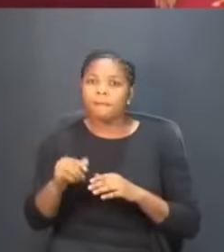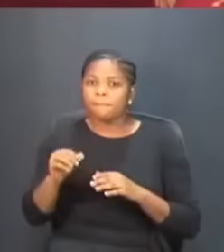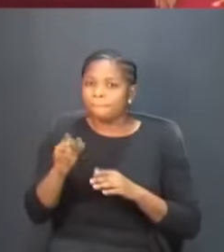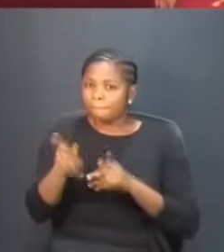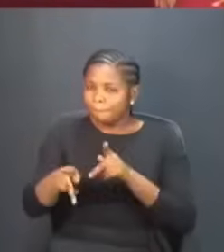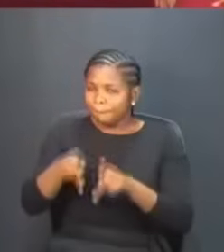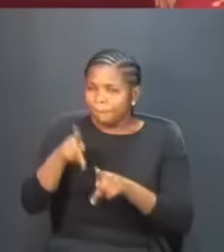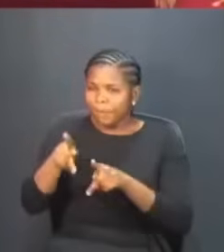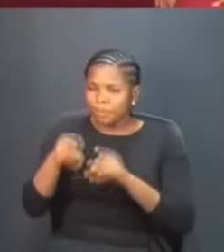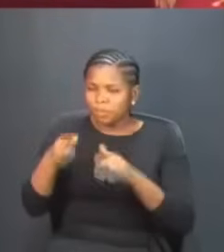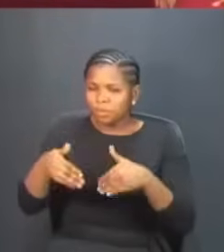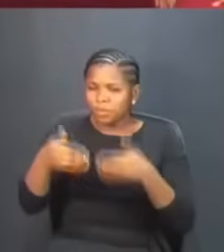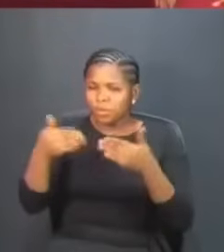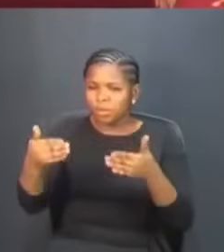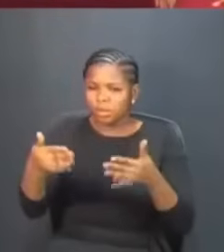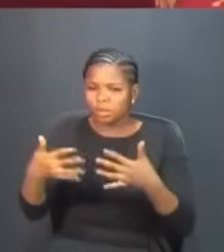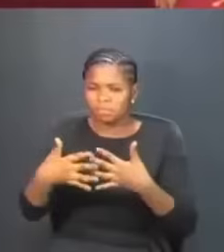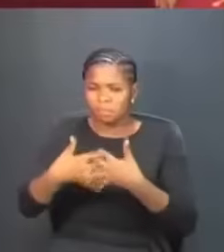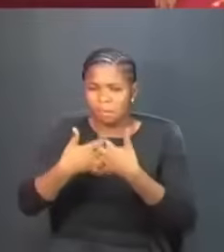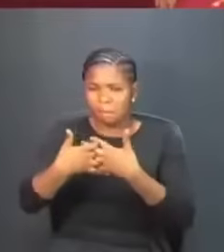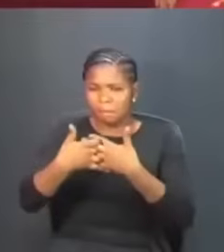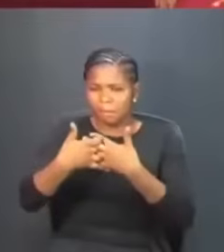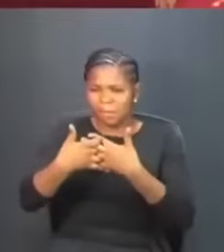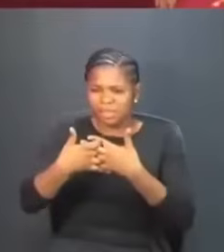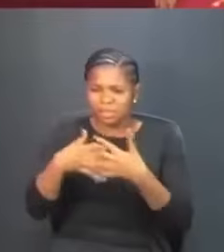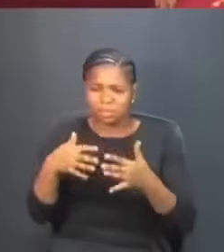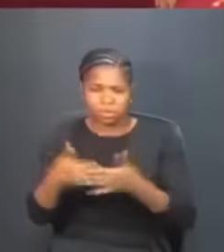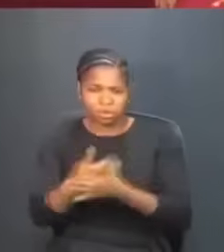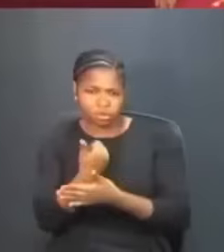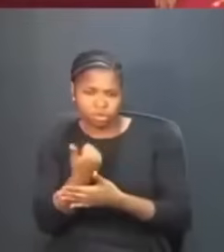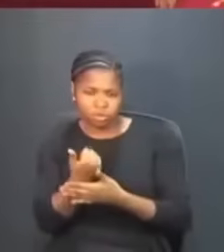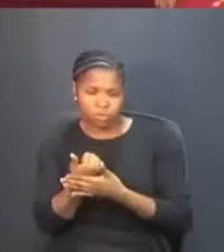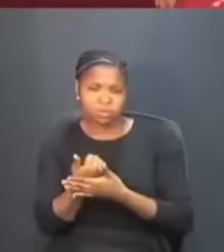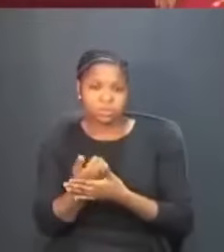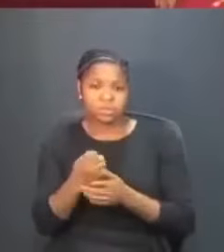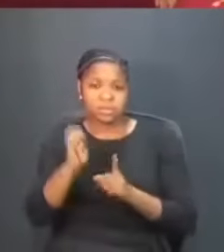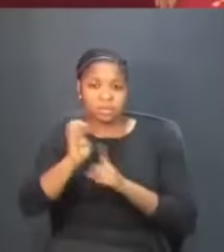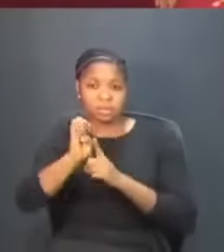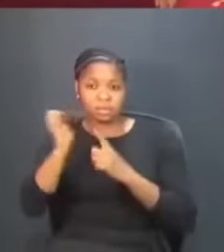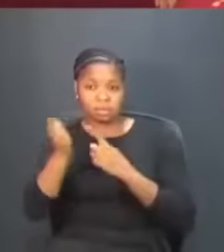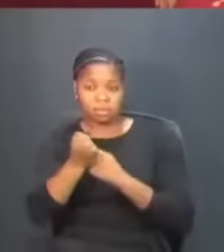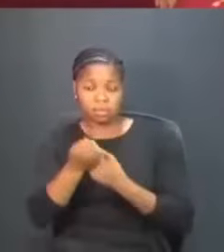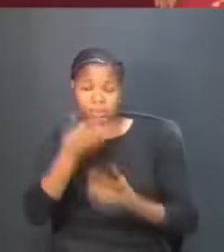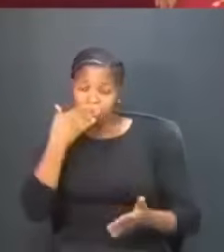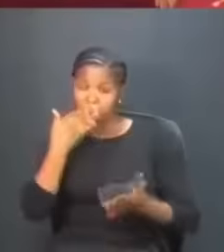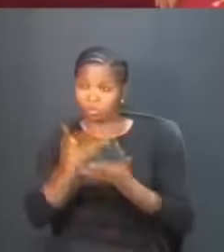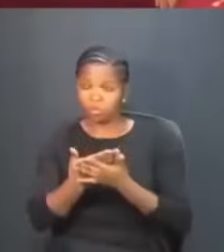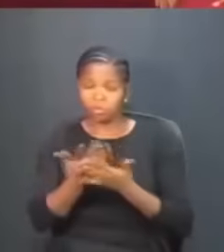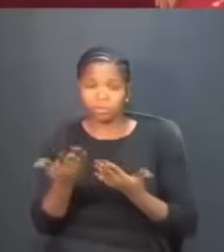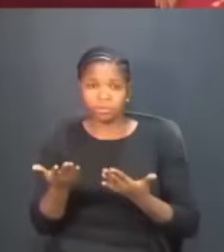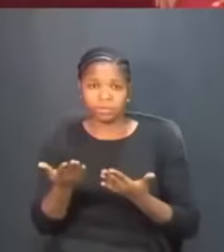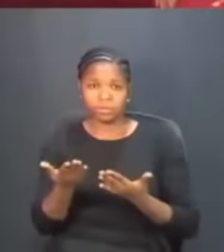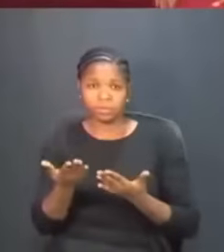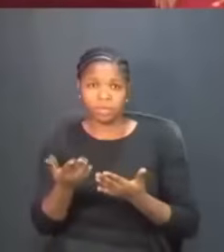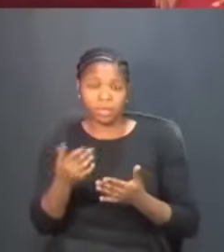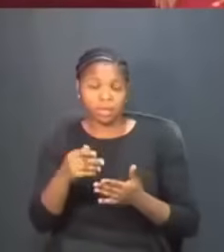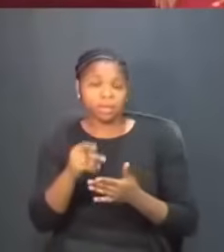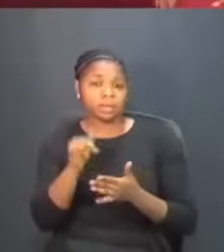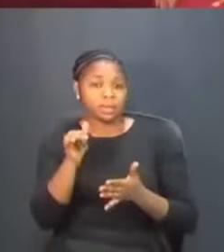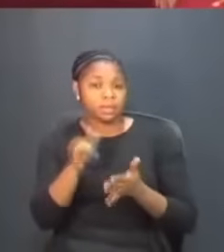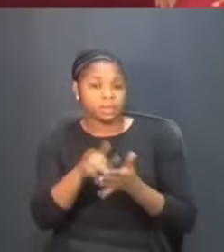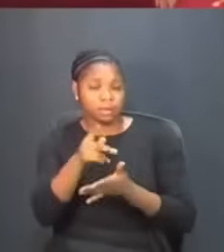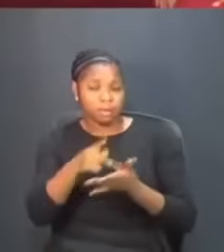provide modern and efficient machinery that is environmentally friendly. The sector employs nearly 60,000